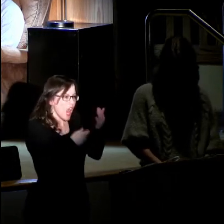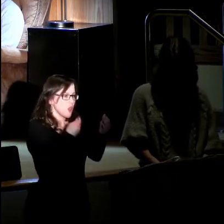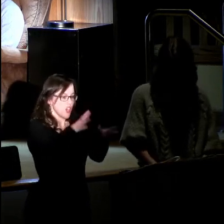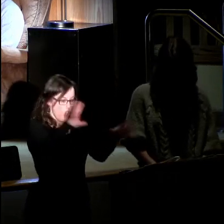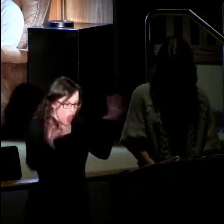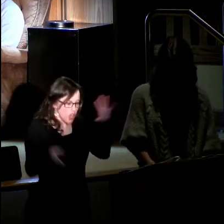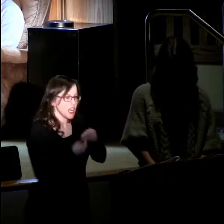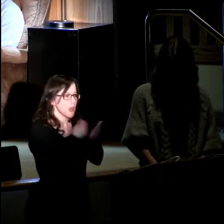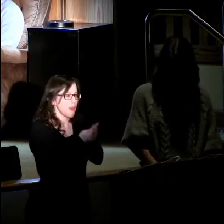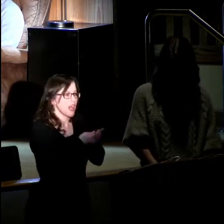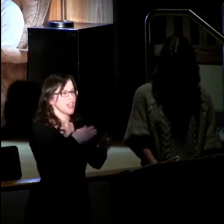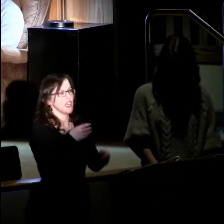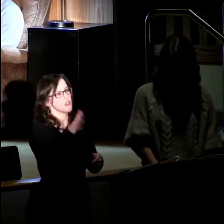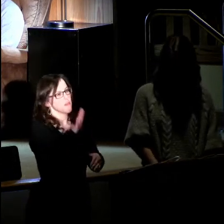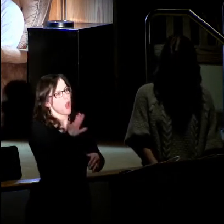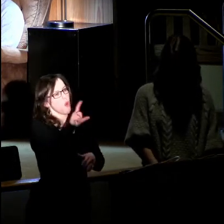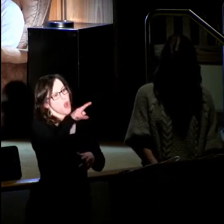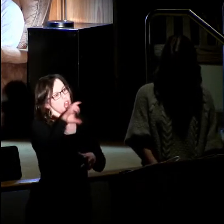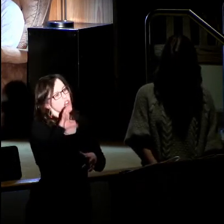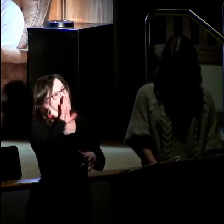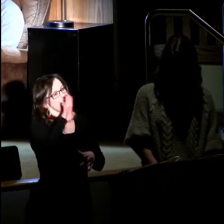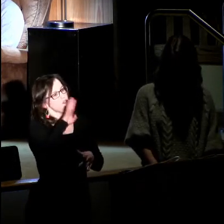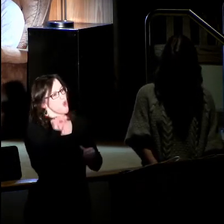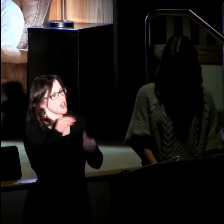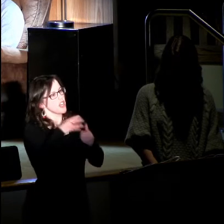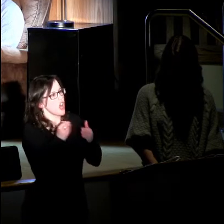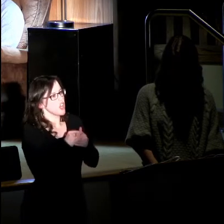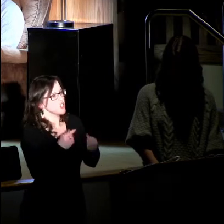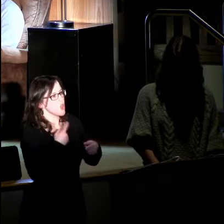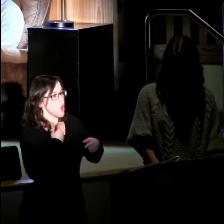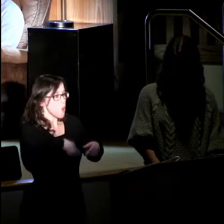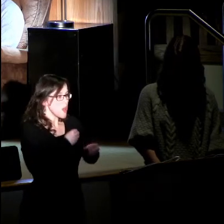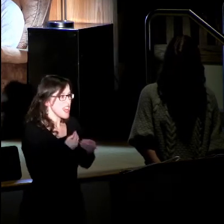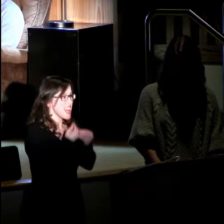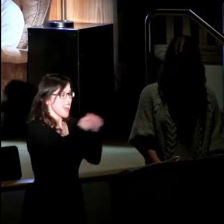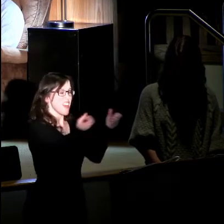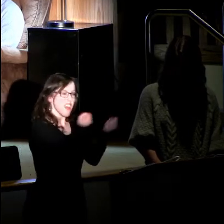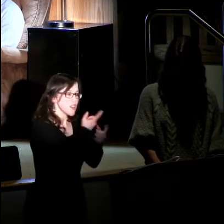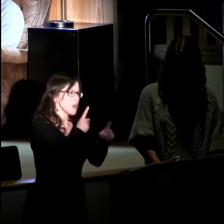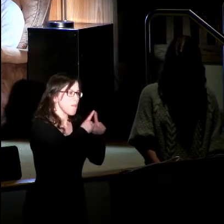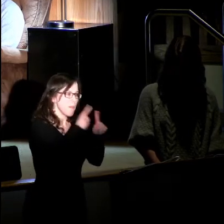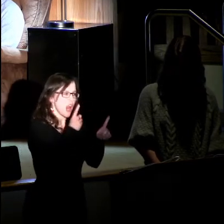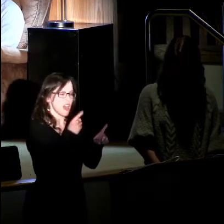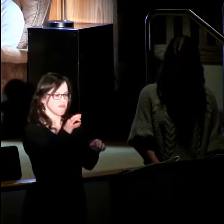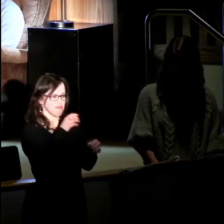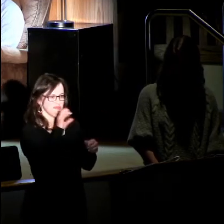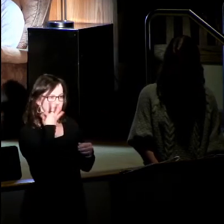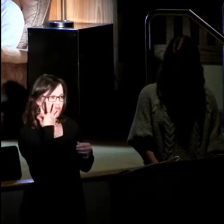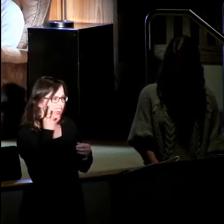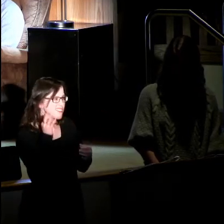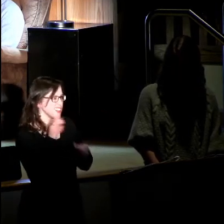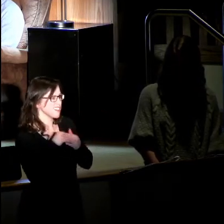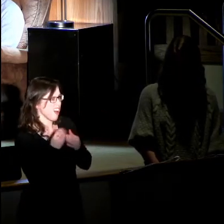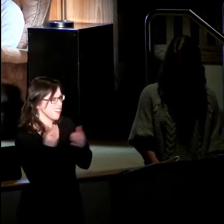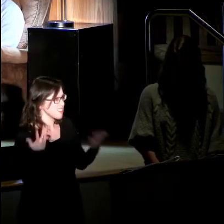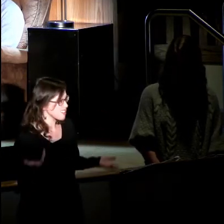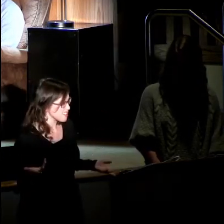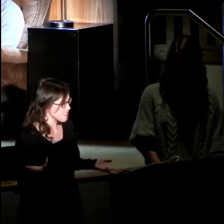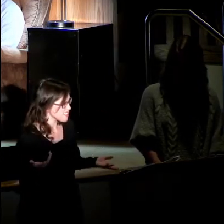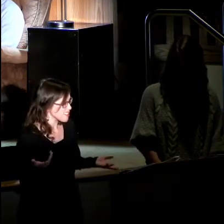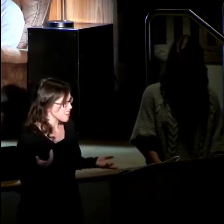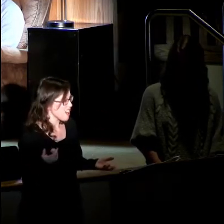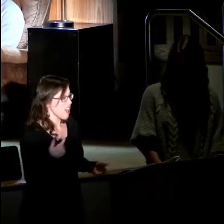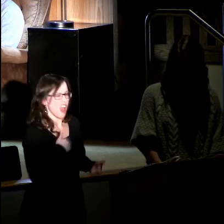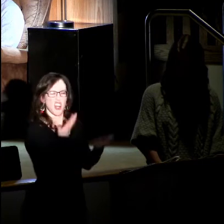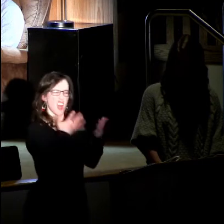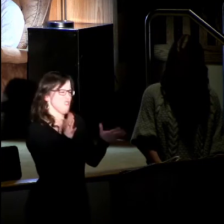came to $141. We had given all of it except for $19. As far as I was concerned, I never wanted to set